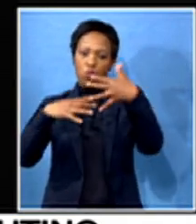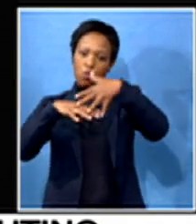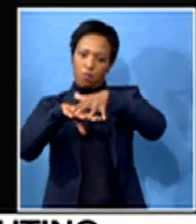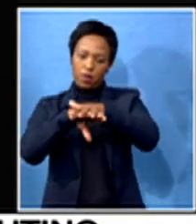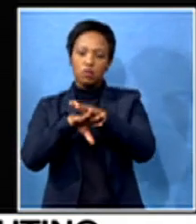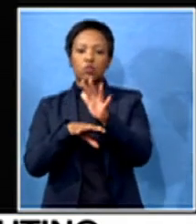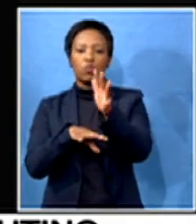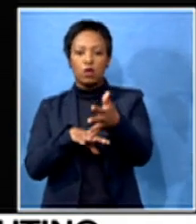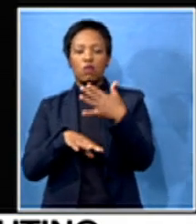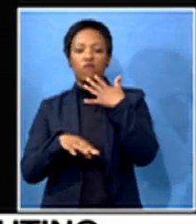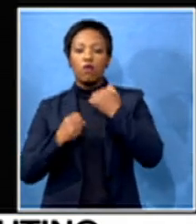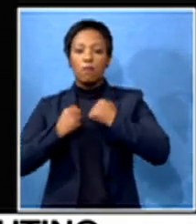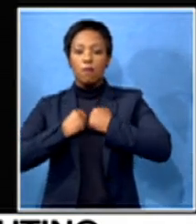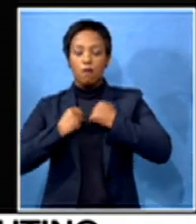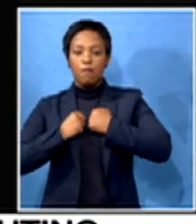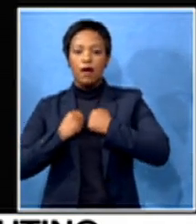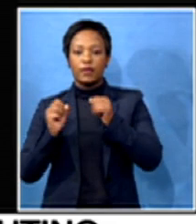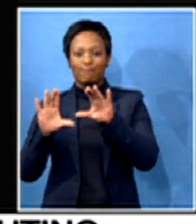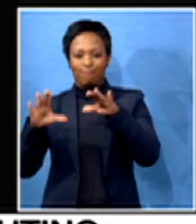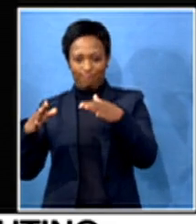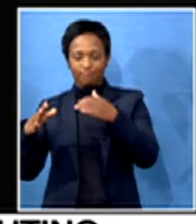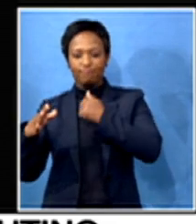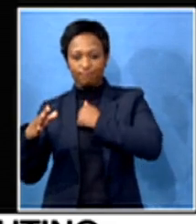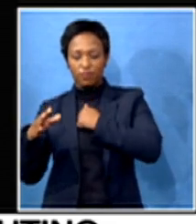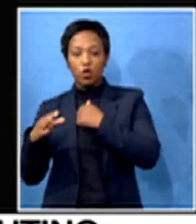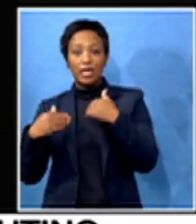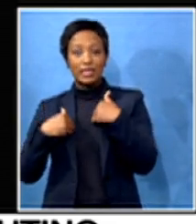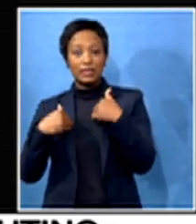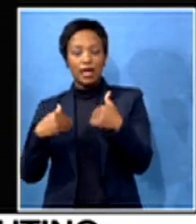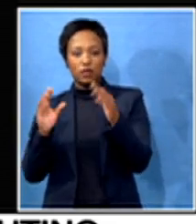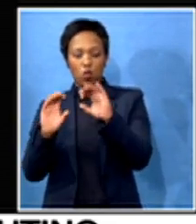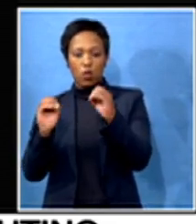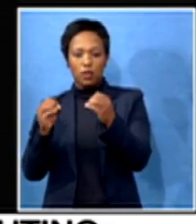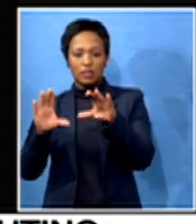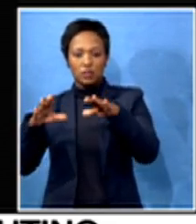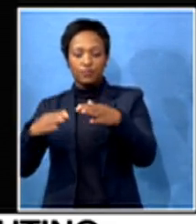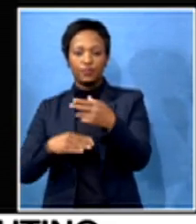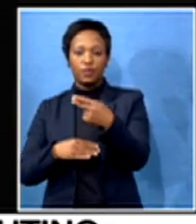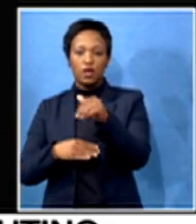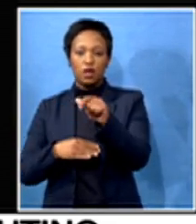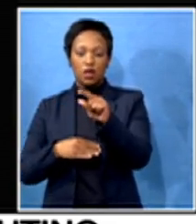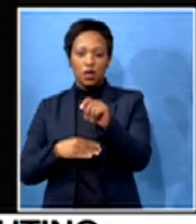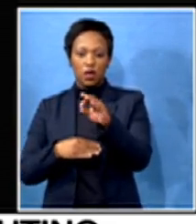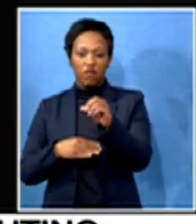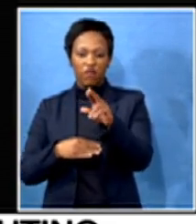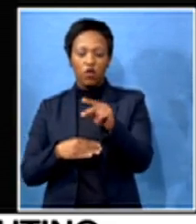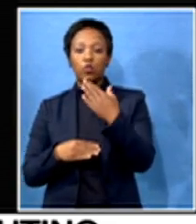into my scope. So when I started my organization, Headfort Chambers, in